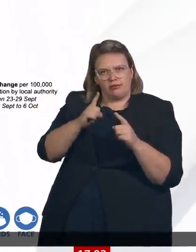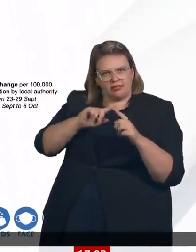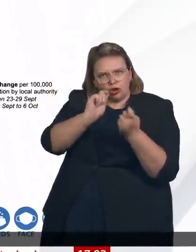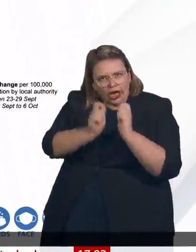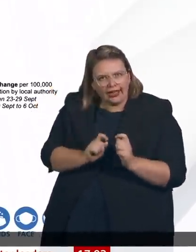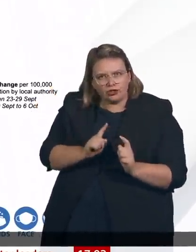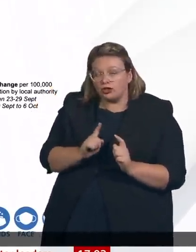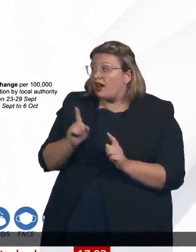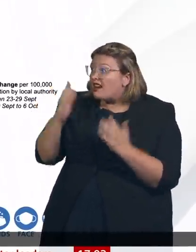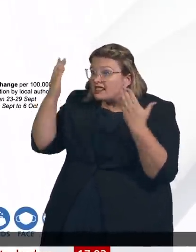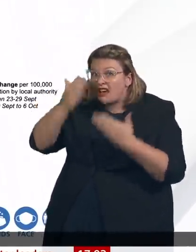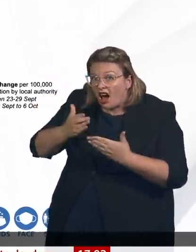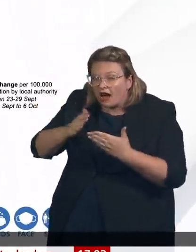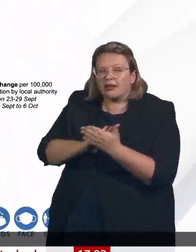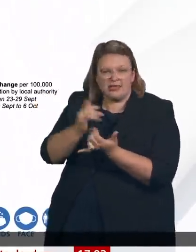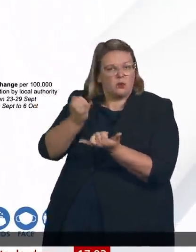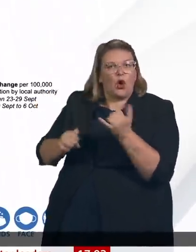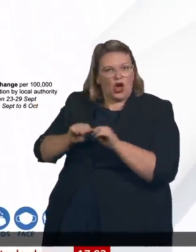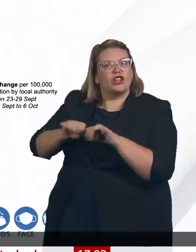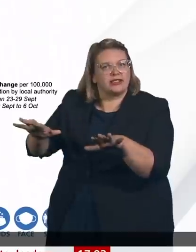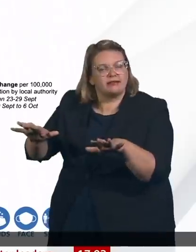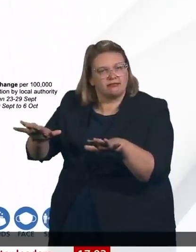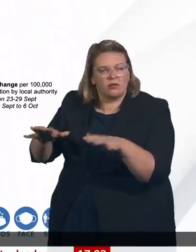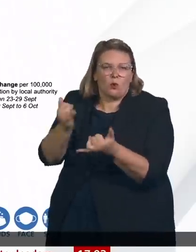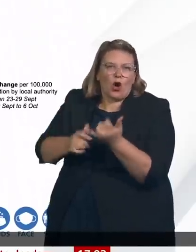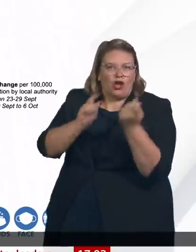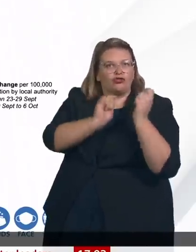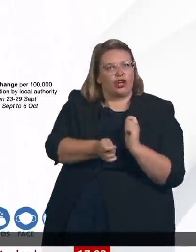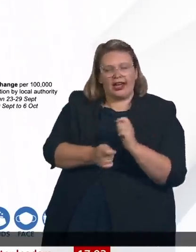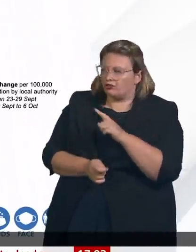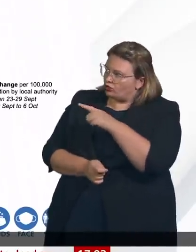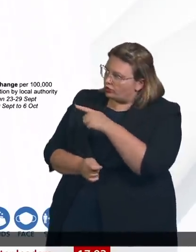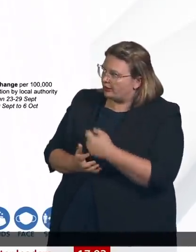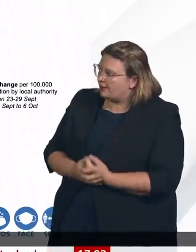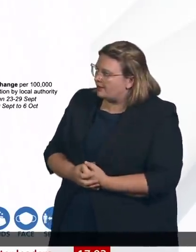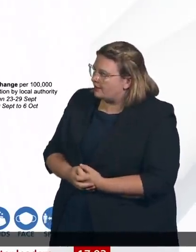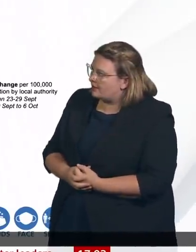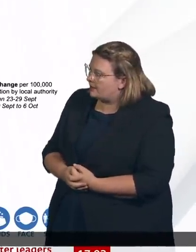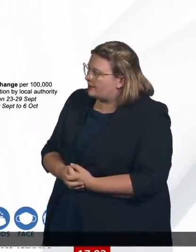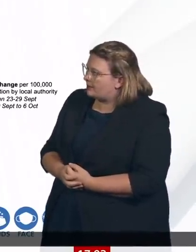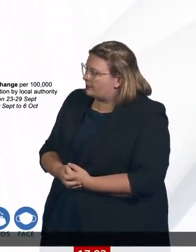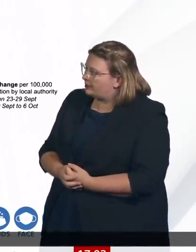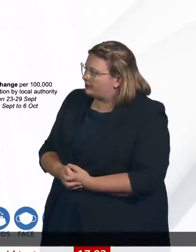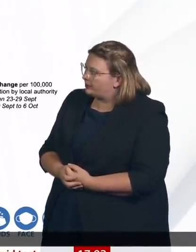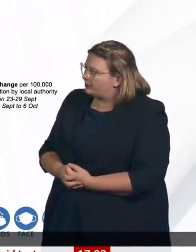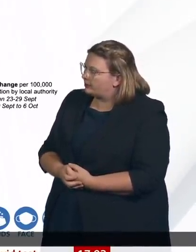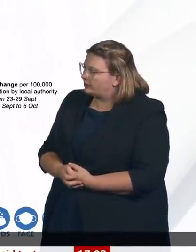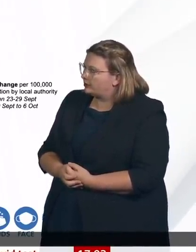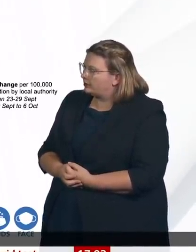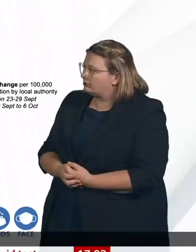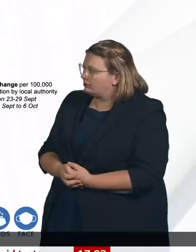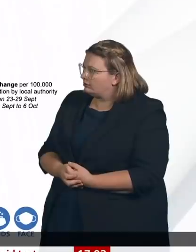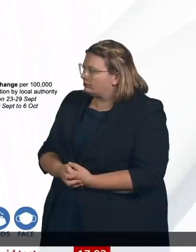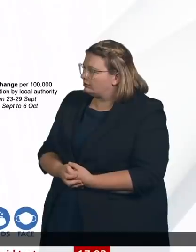indicate higher rates of disease or higher rates of change. And you'll see that these geographic maps